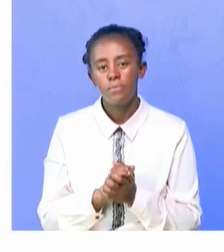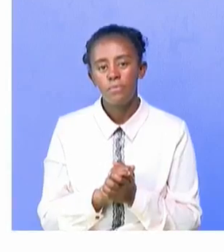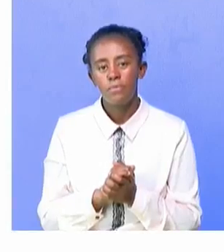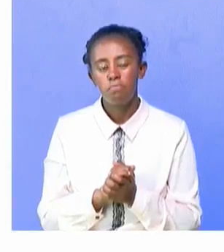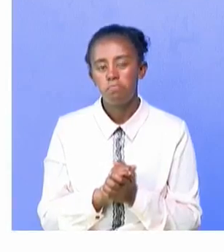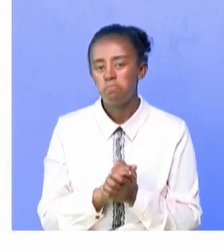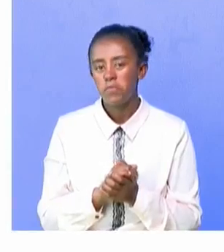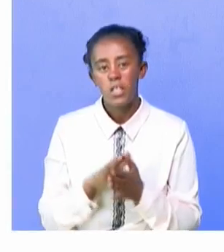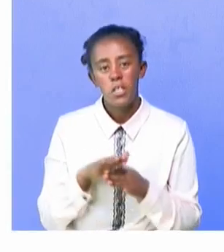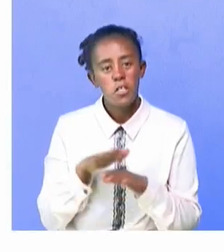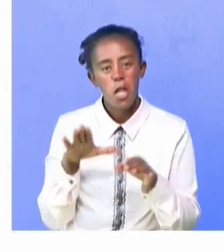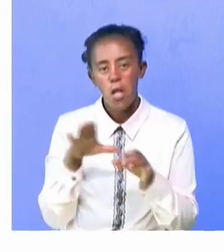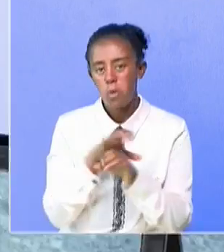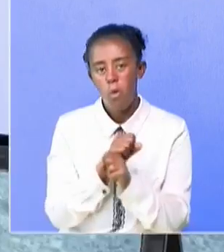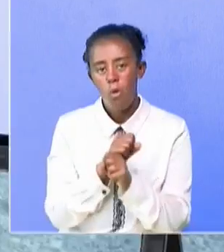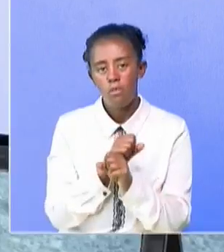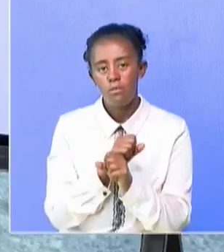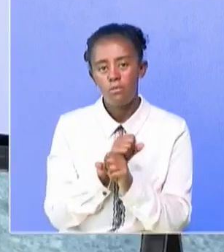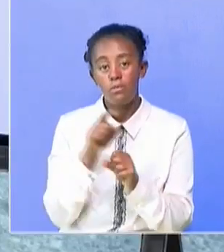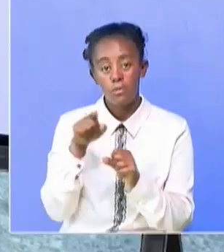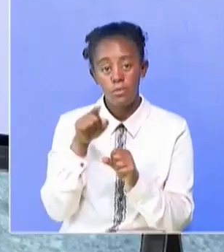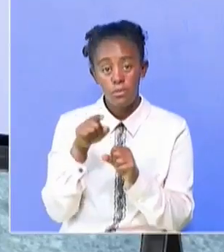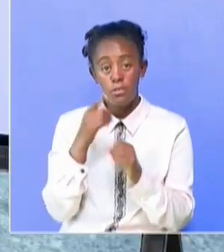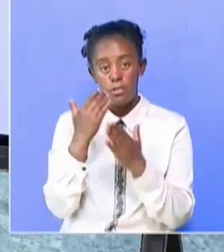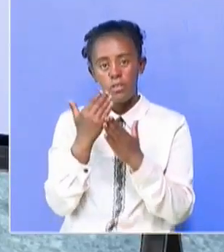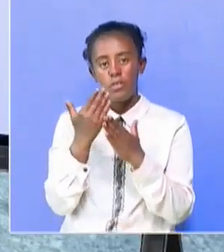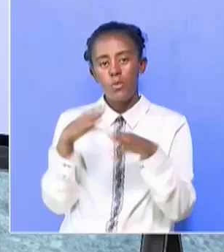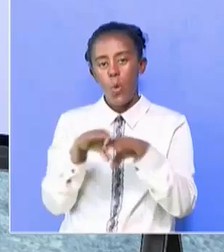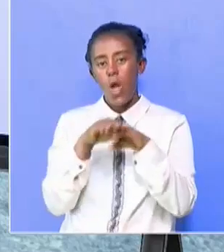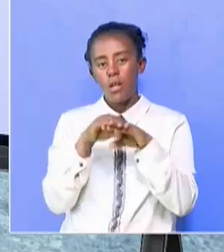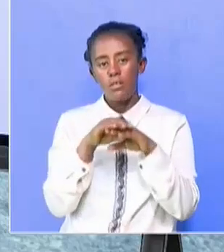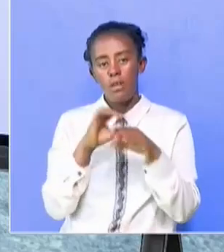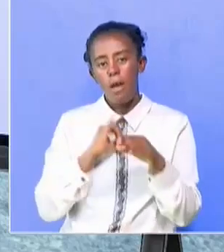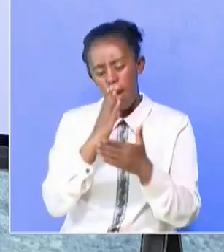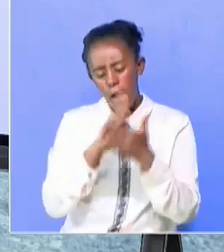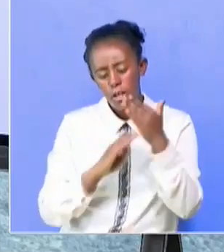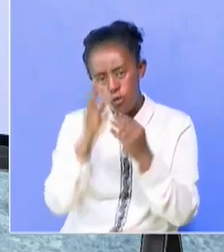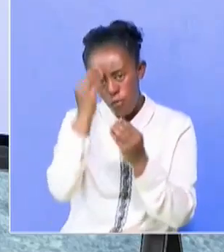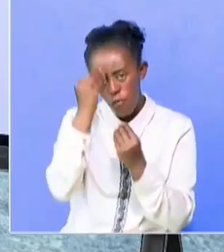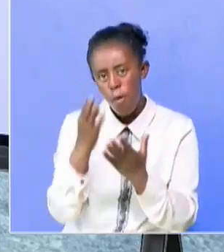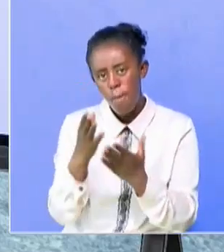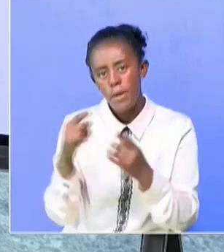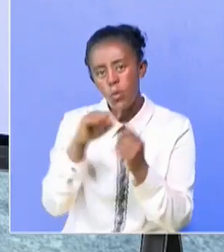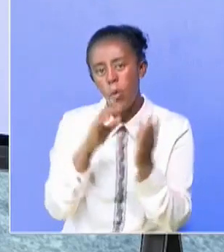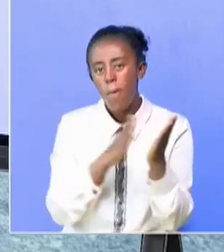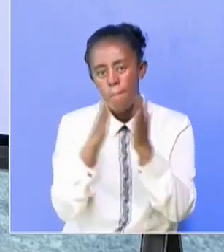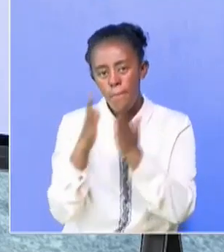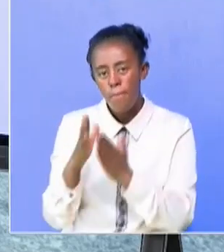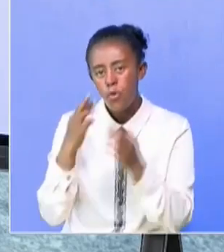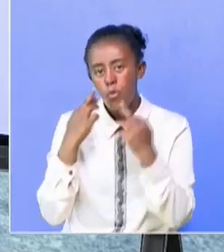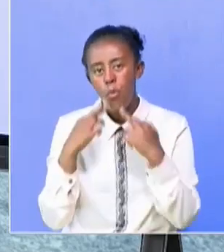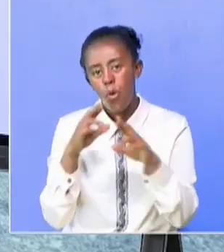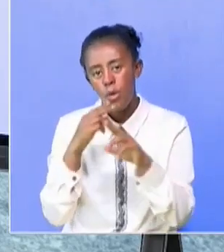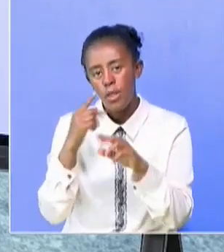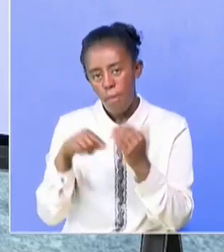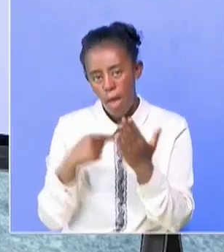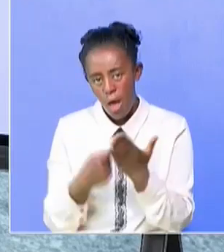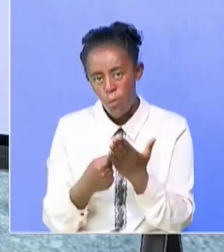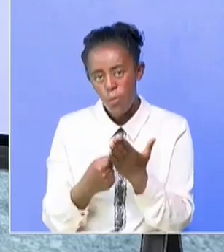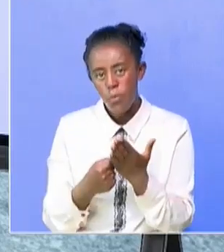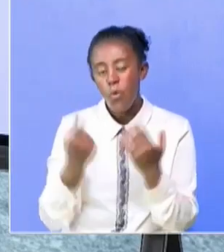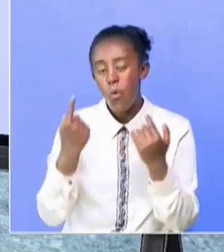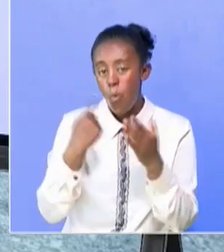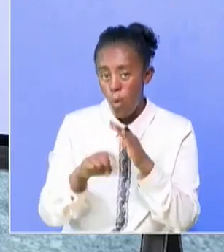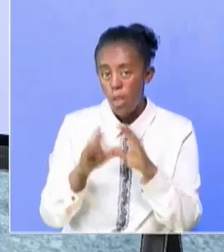That's all. This is an introduction. I'm kindly inform you to prepare the report about what